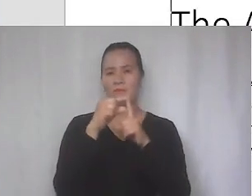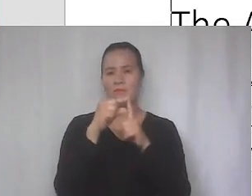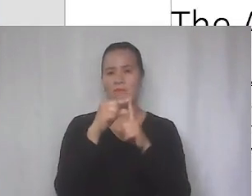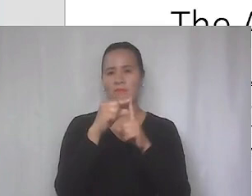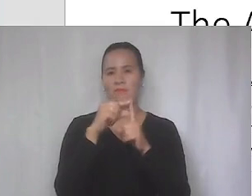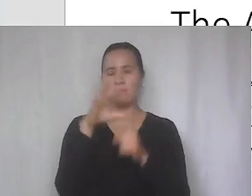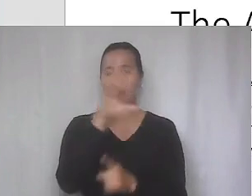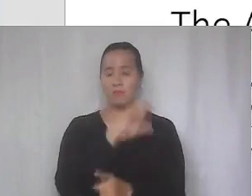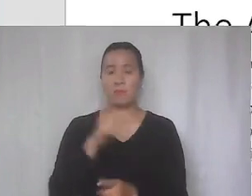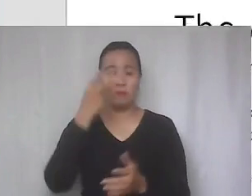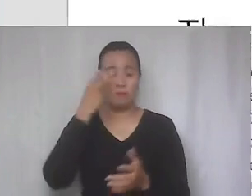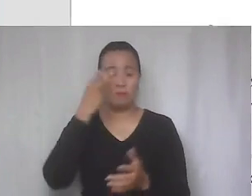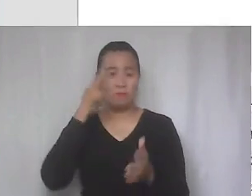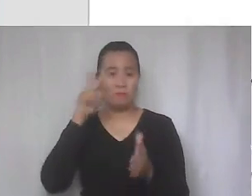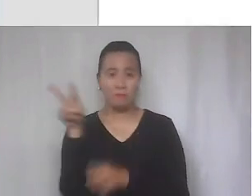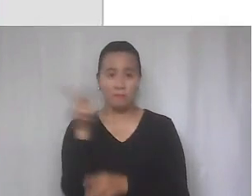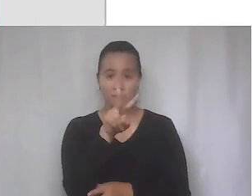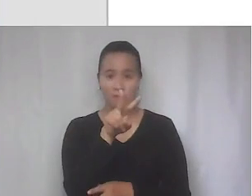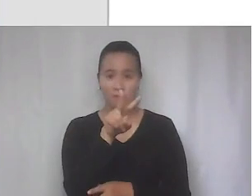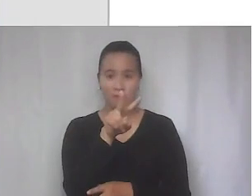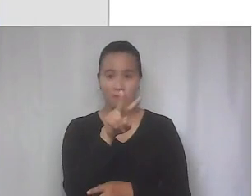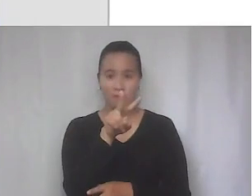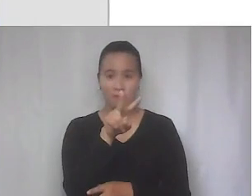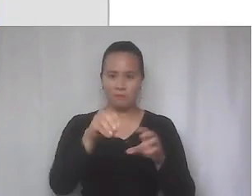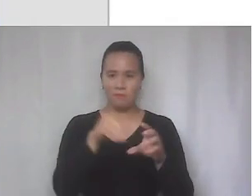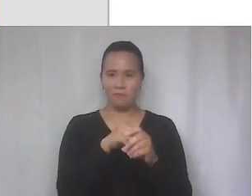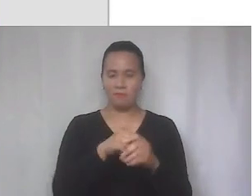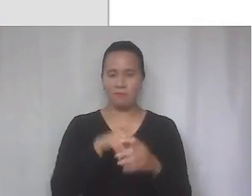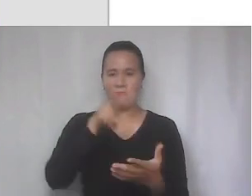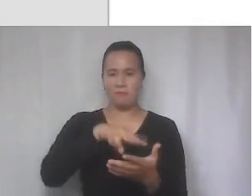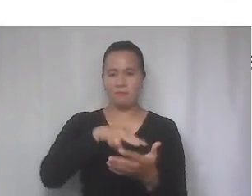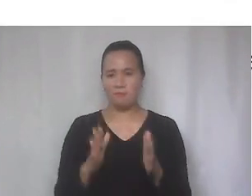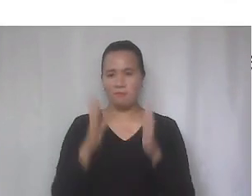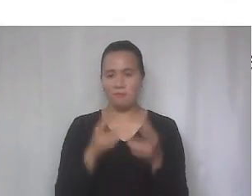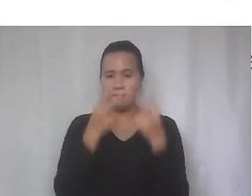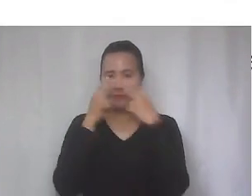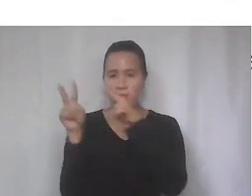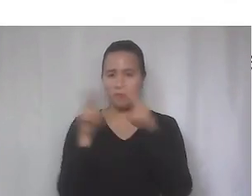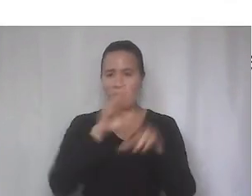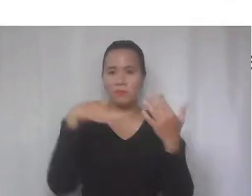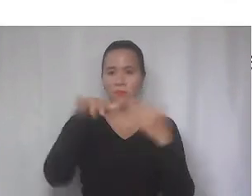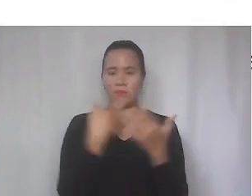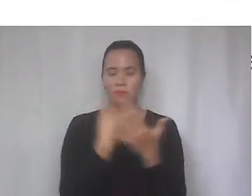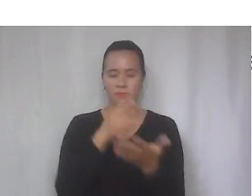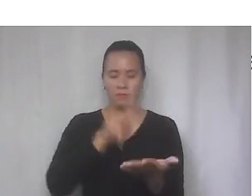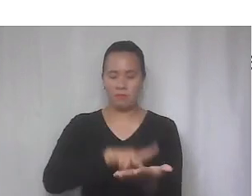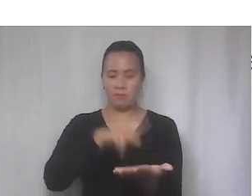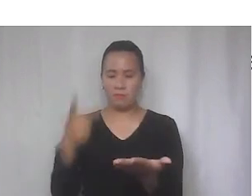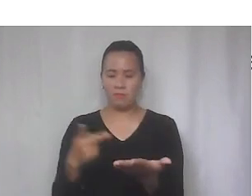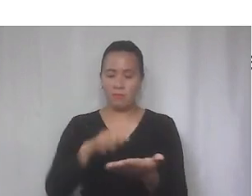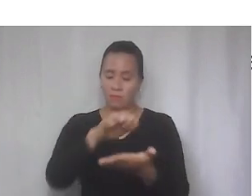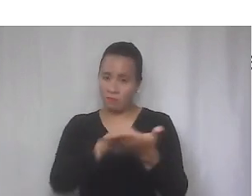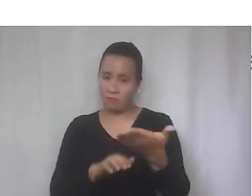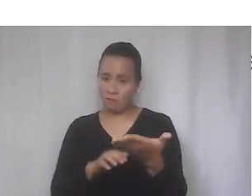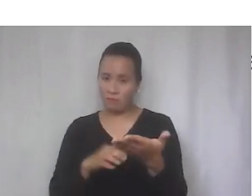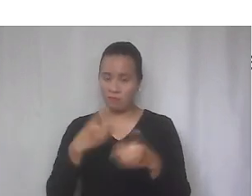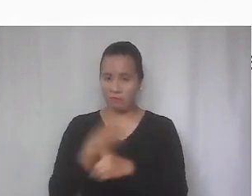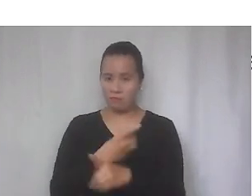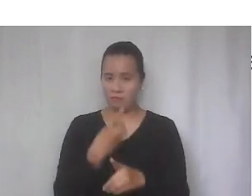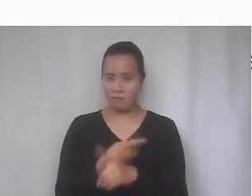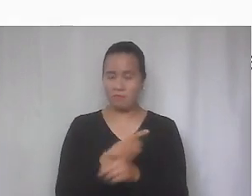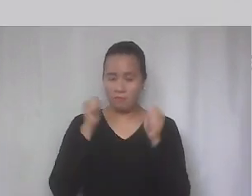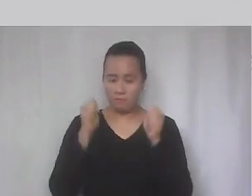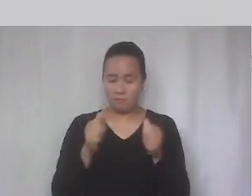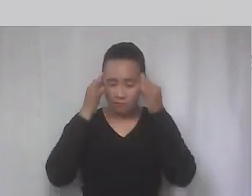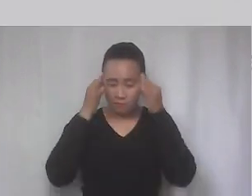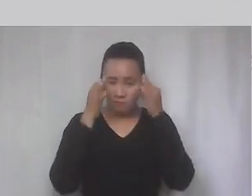click on the Immersive Reader. You'll see all of the page is reducing distractions, and I can really focus on the text. When you press